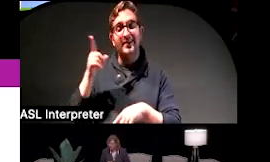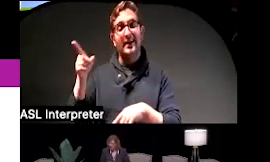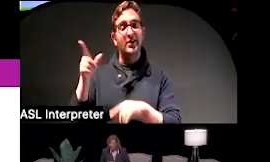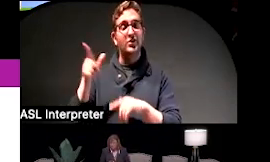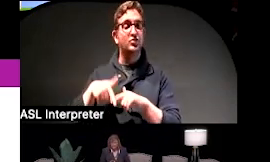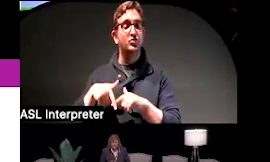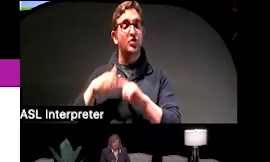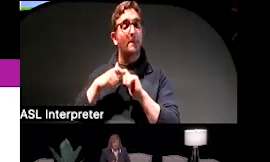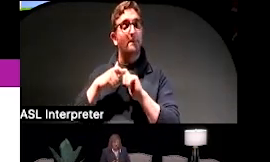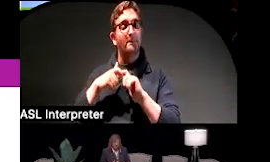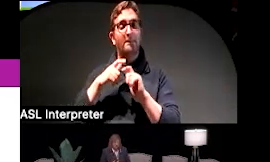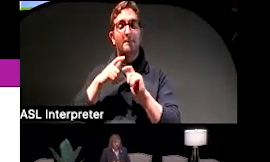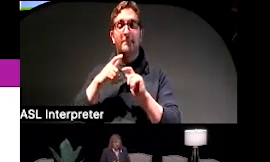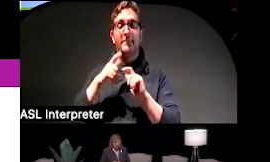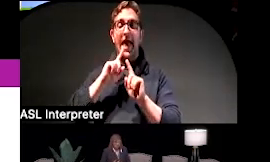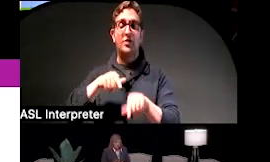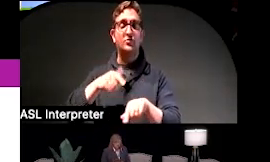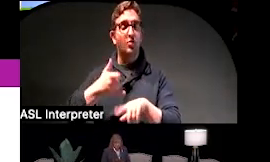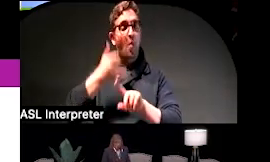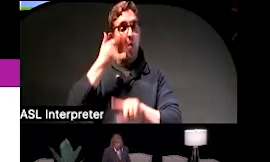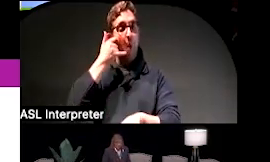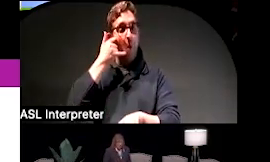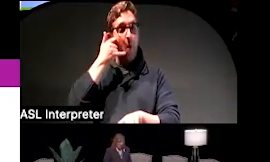to calls.